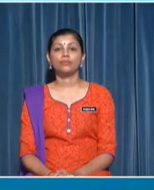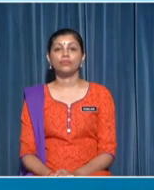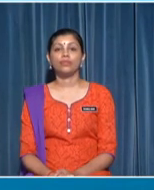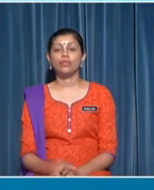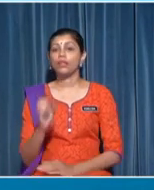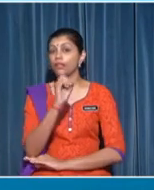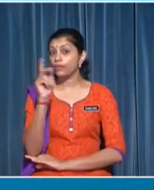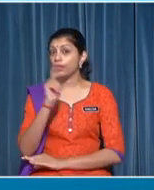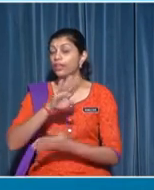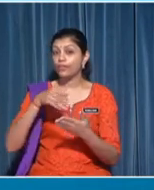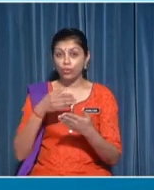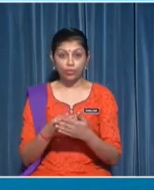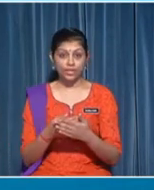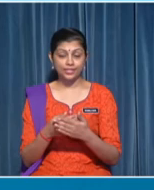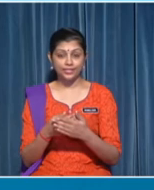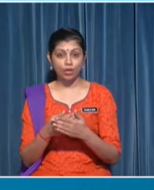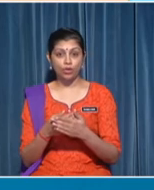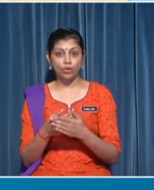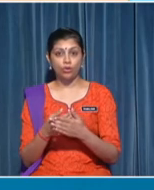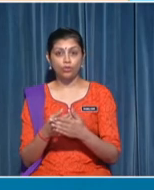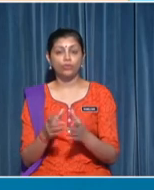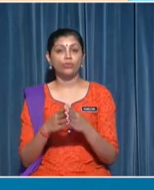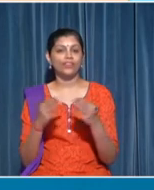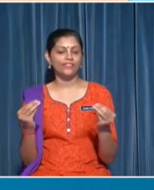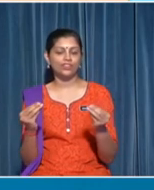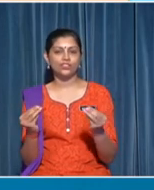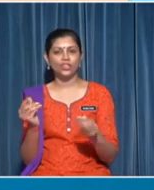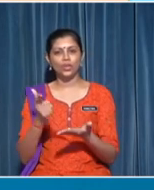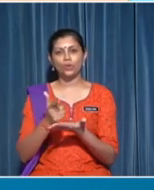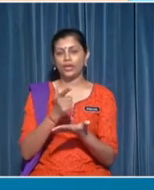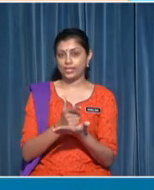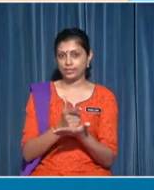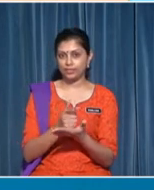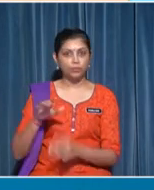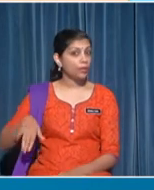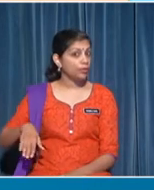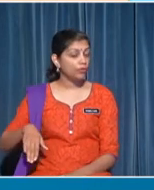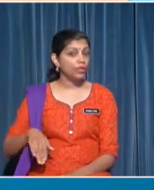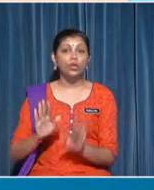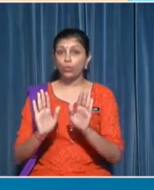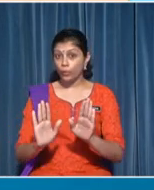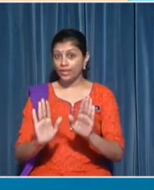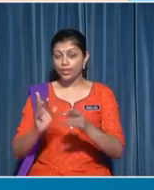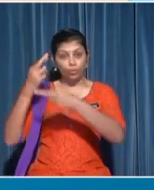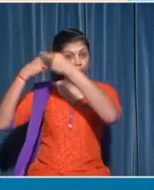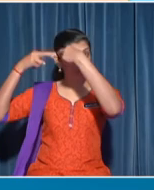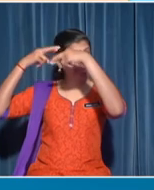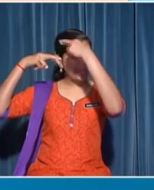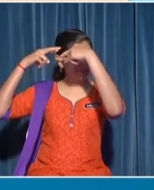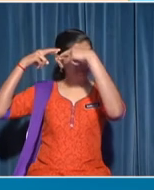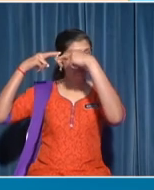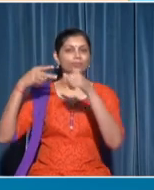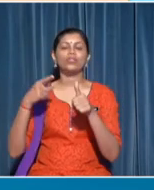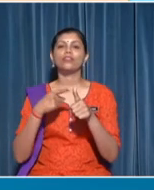Okay, everyone, let's wrap up our lesson today with a little bit of a recap. First,